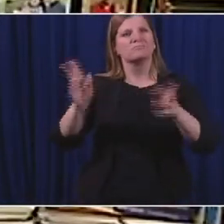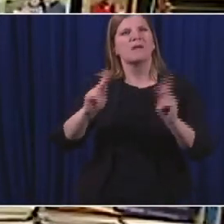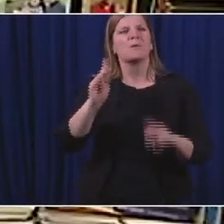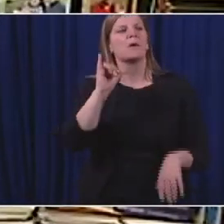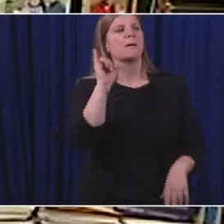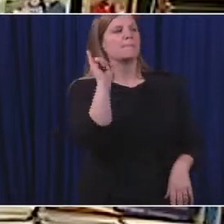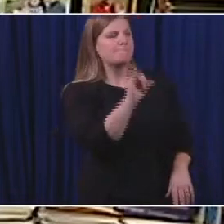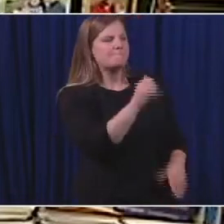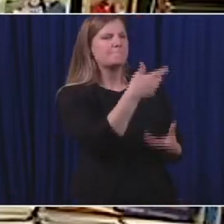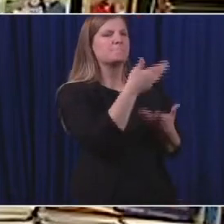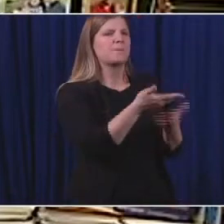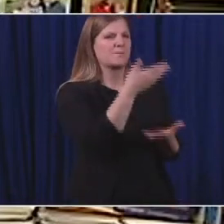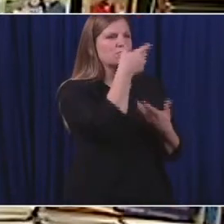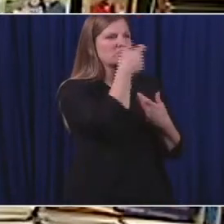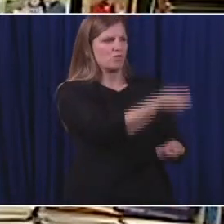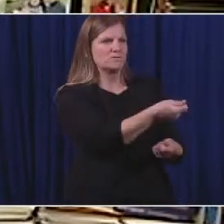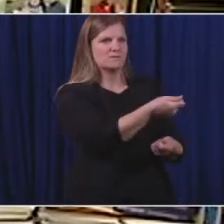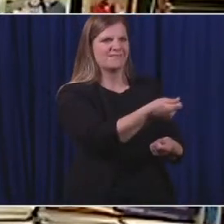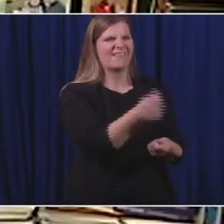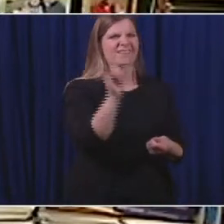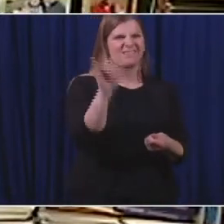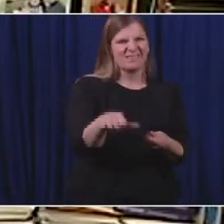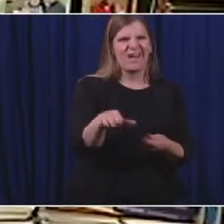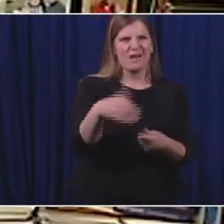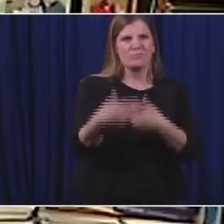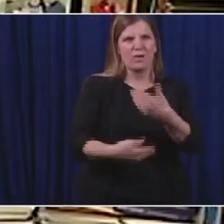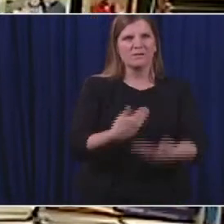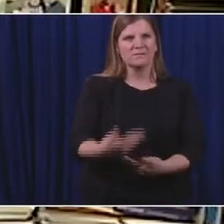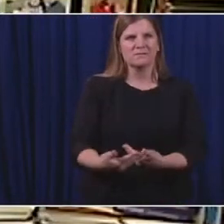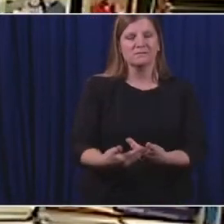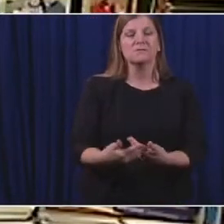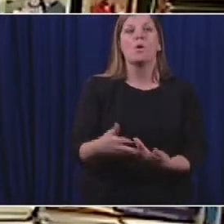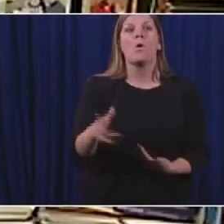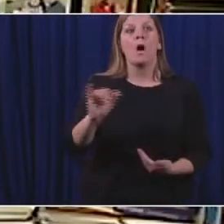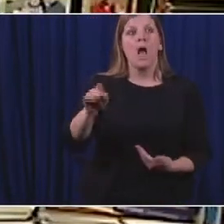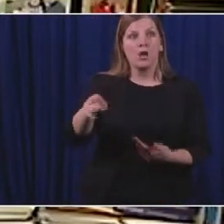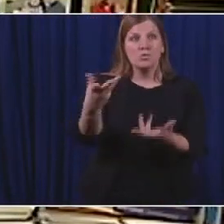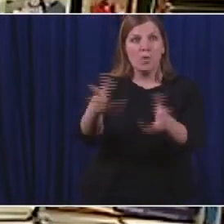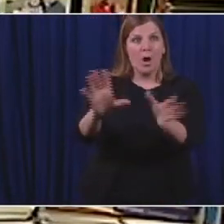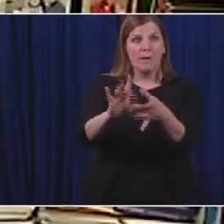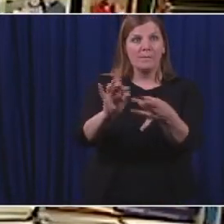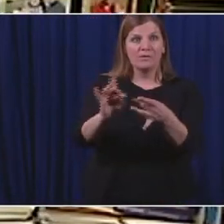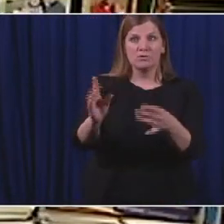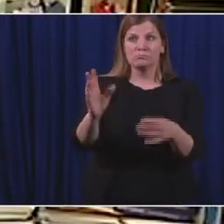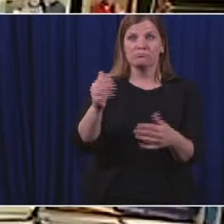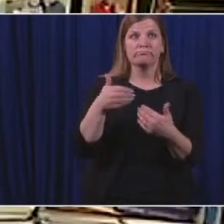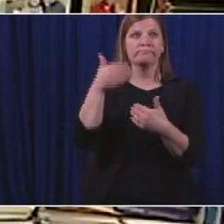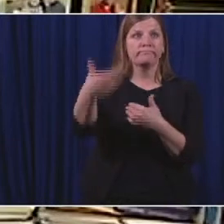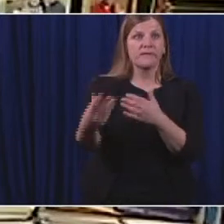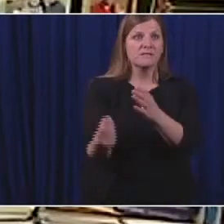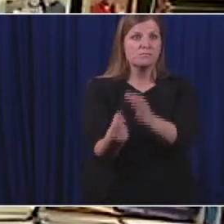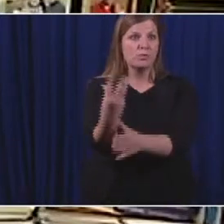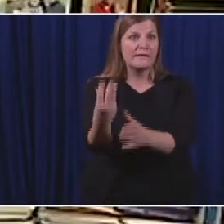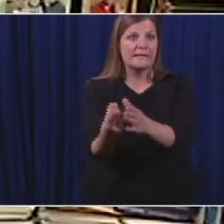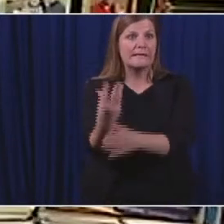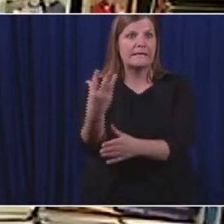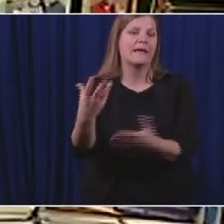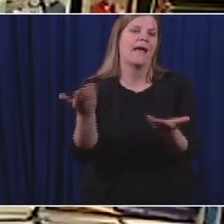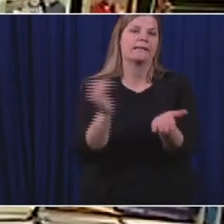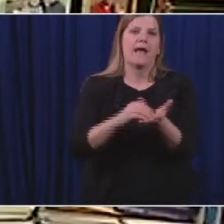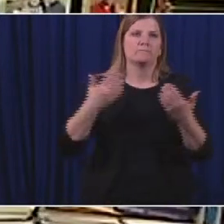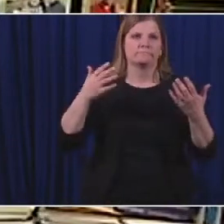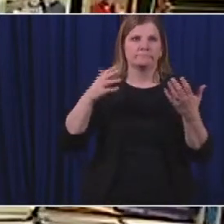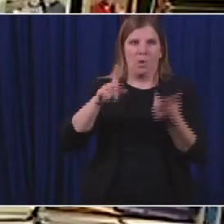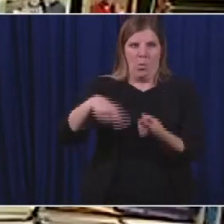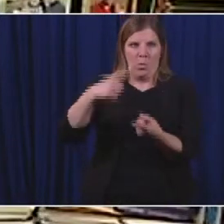population. And as you described, sir, as we move forward into the spring, we don't know exactly what the time is yet, but as we